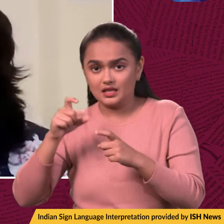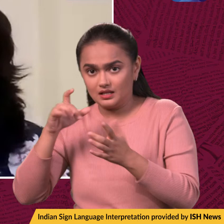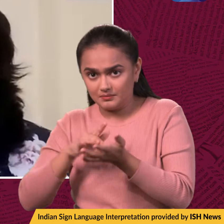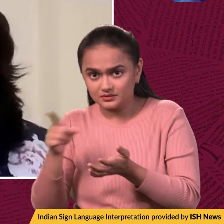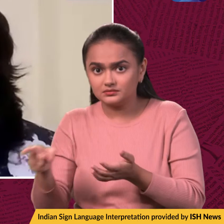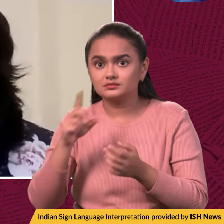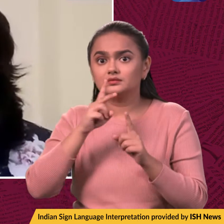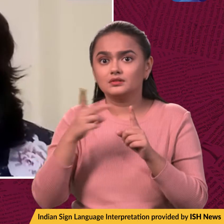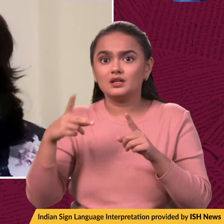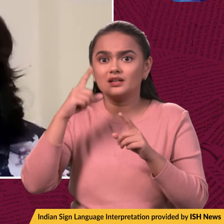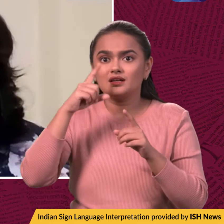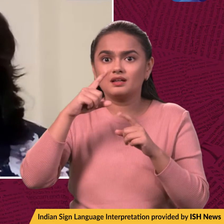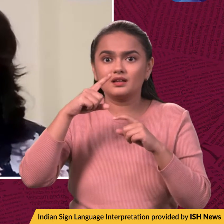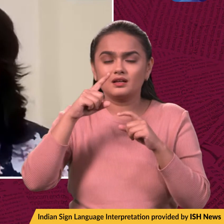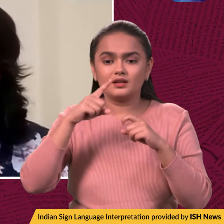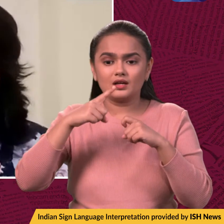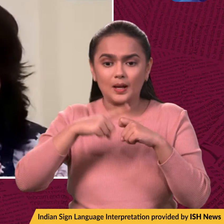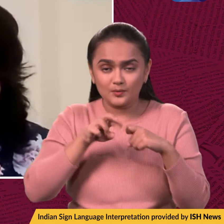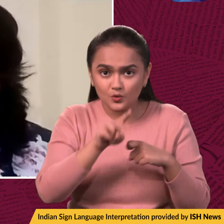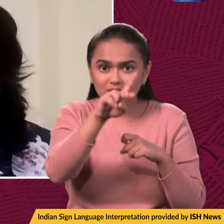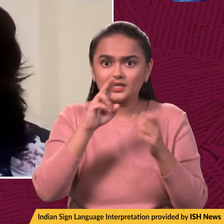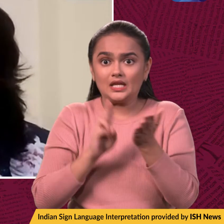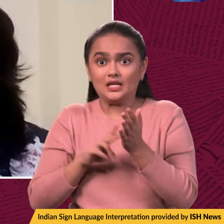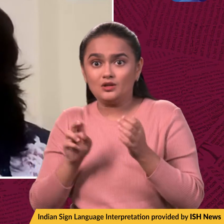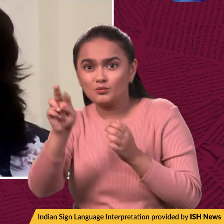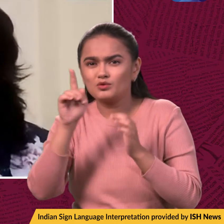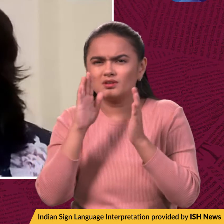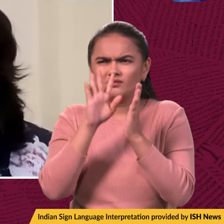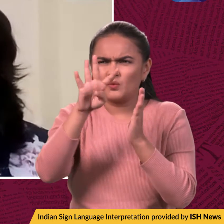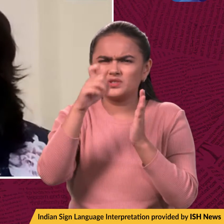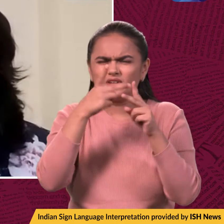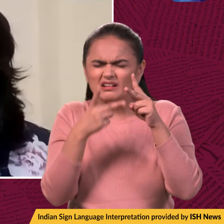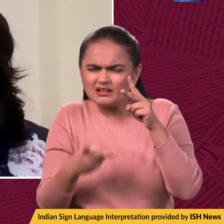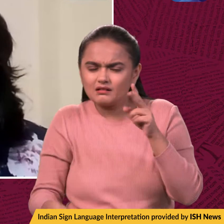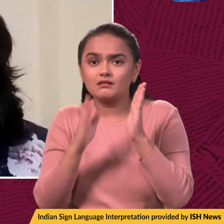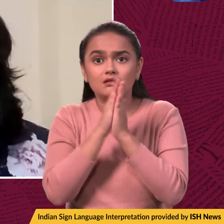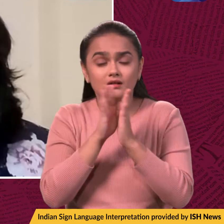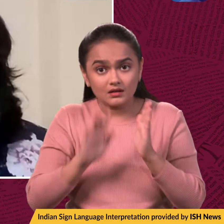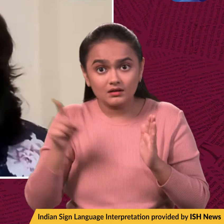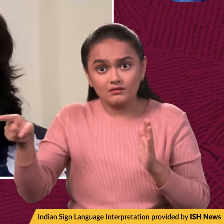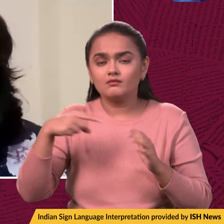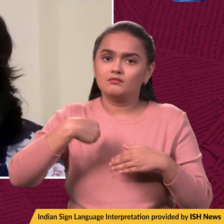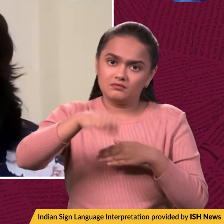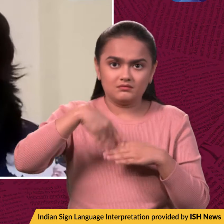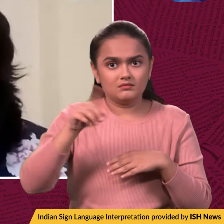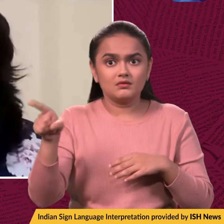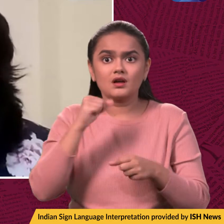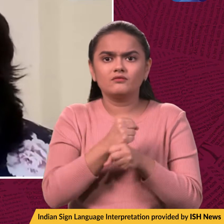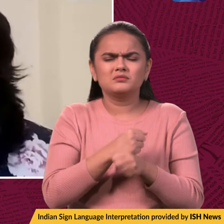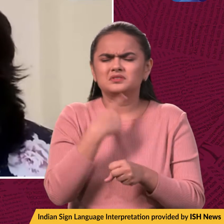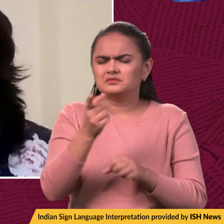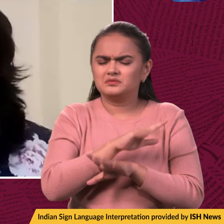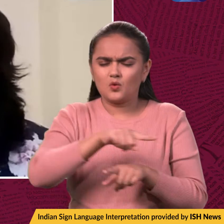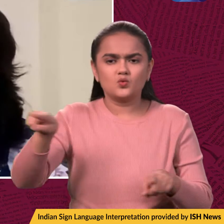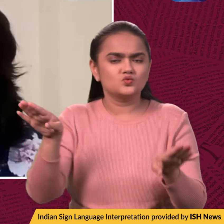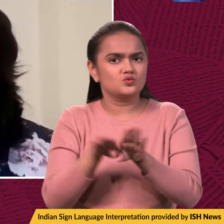Kedarnath, Gangotri and Yamunotri, and 47 other temples under the purview of an autonomous government shrine board.